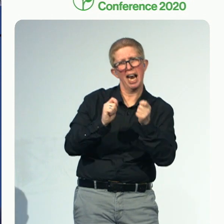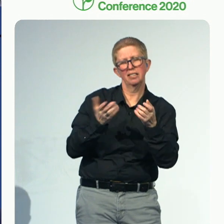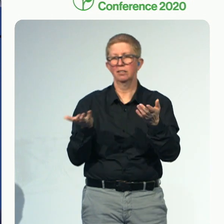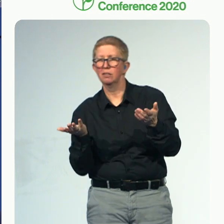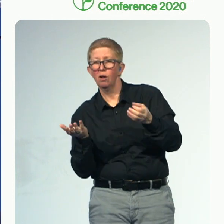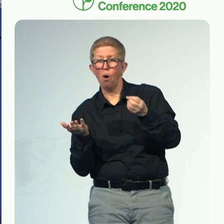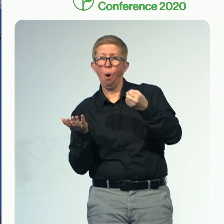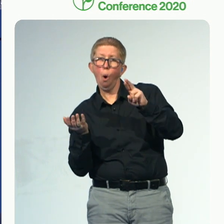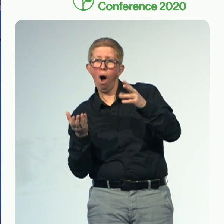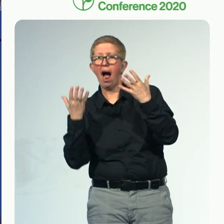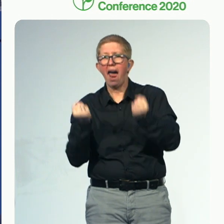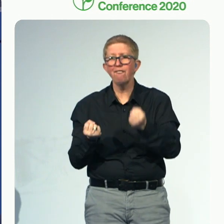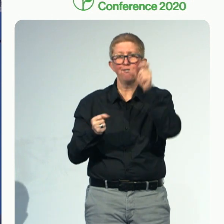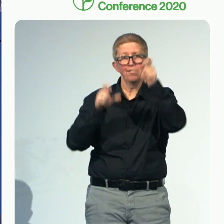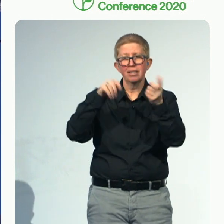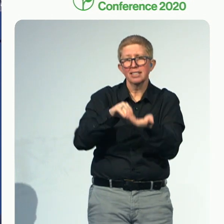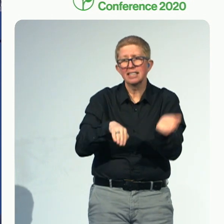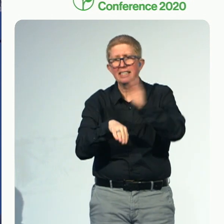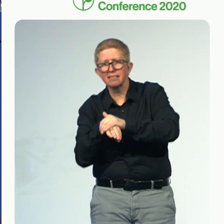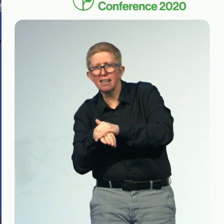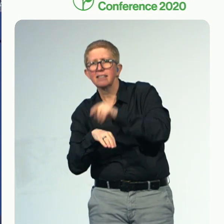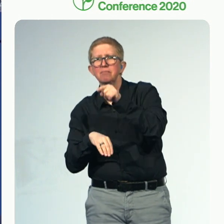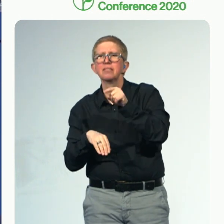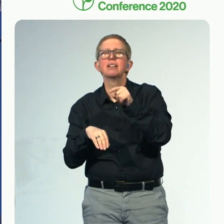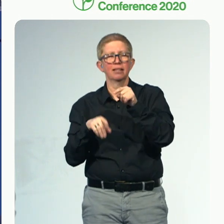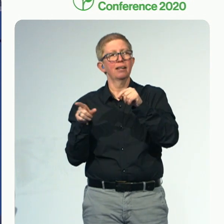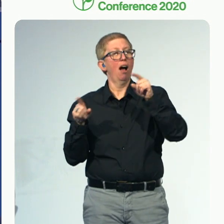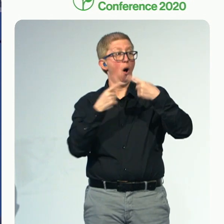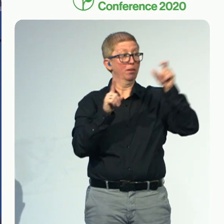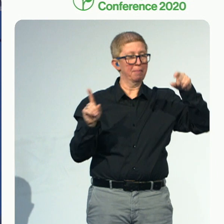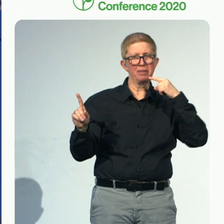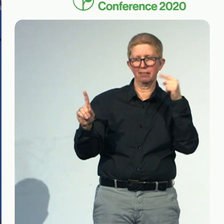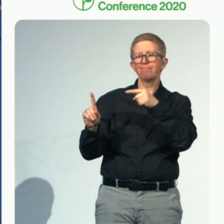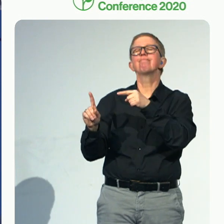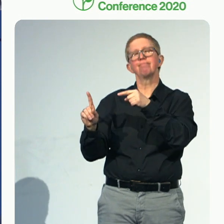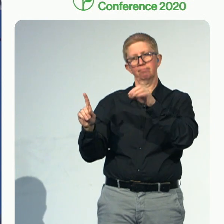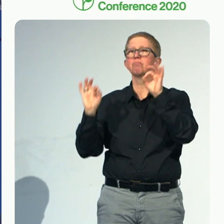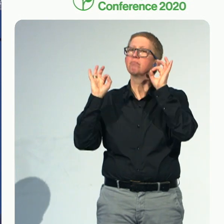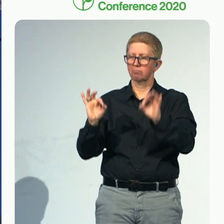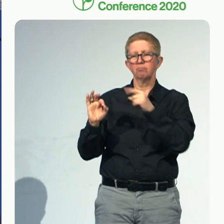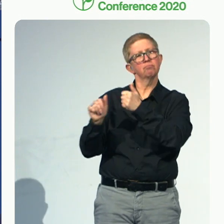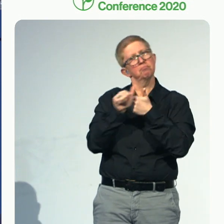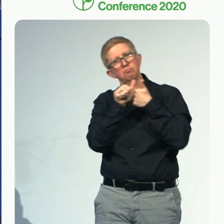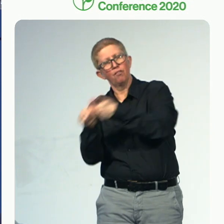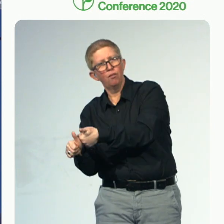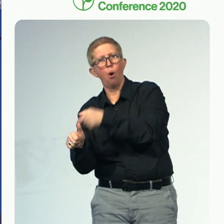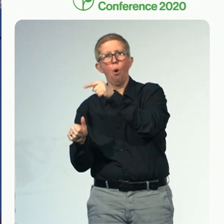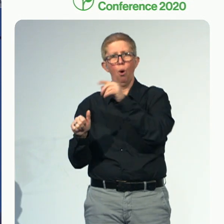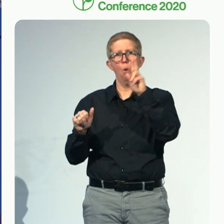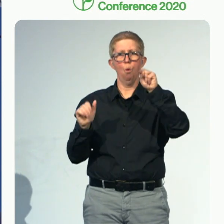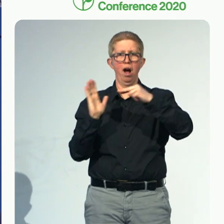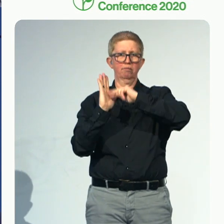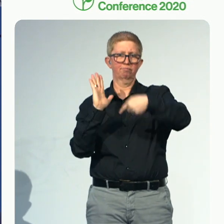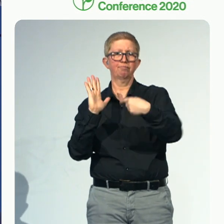every scholar that accepts the CRPD, accepts the SDGs, accepts the other major international conventions.